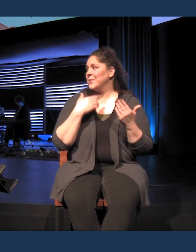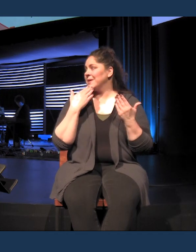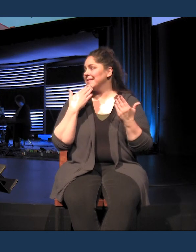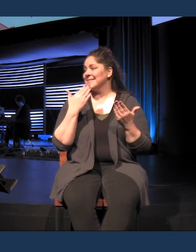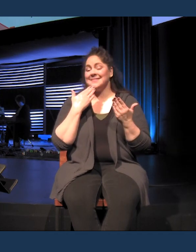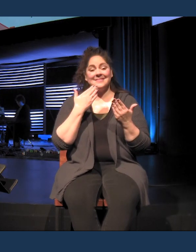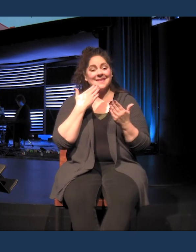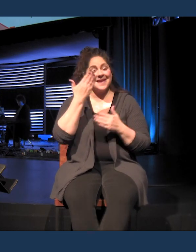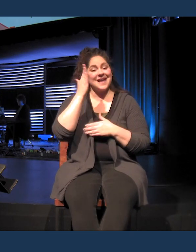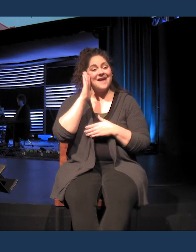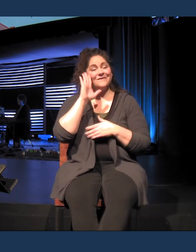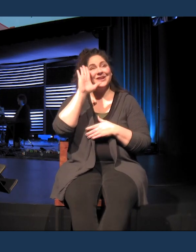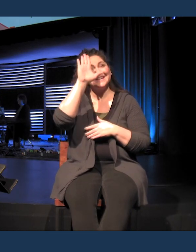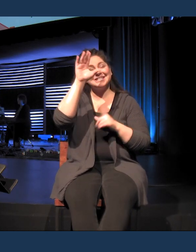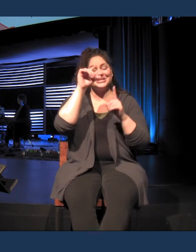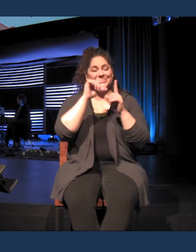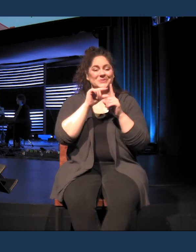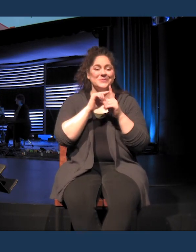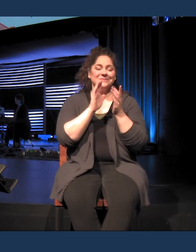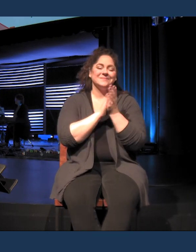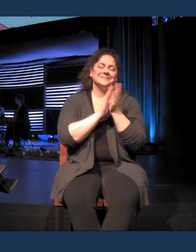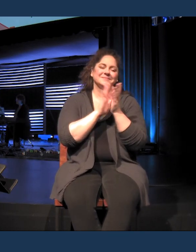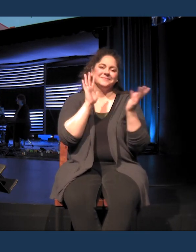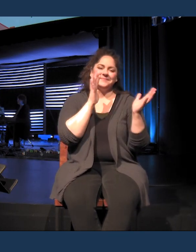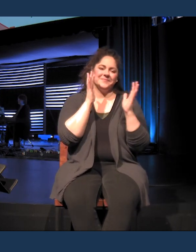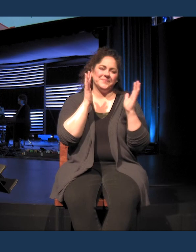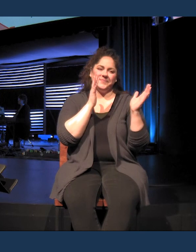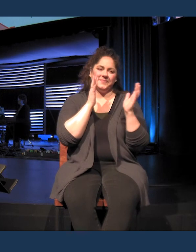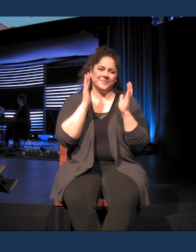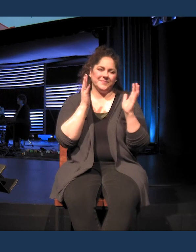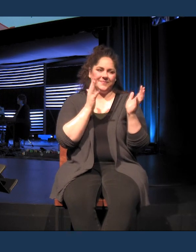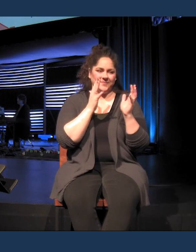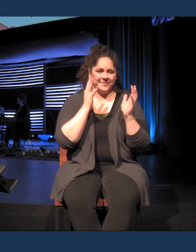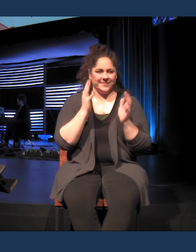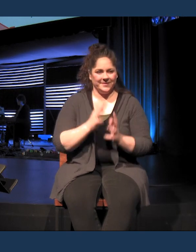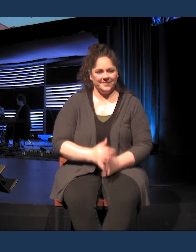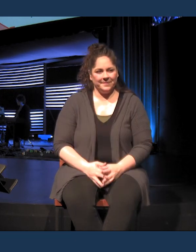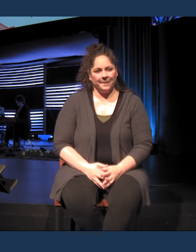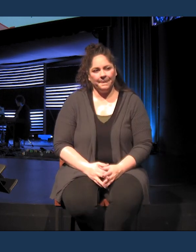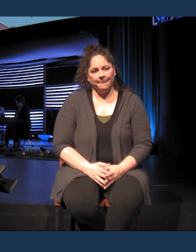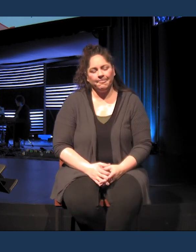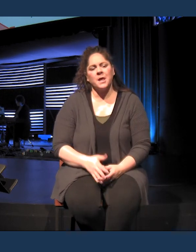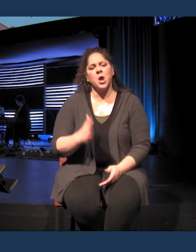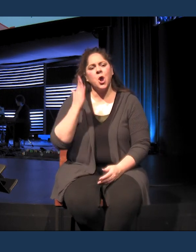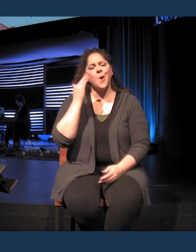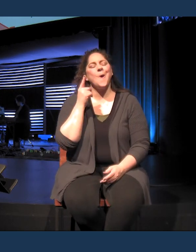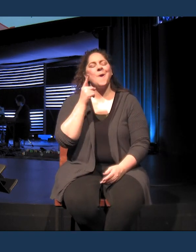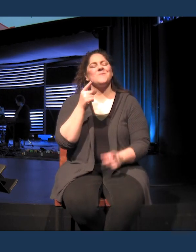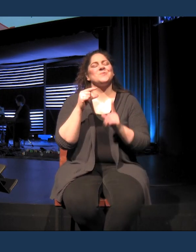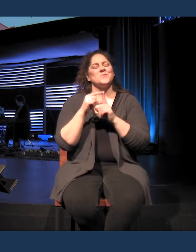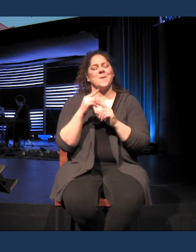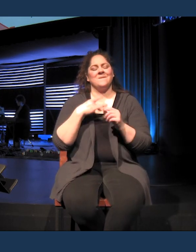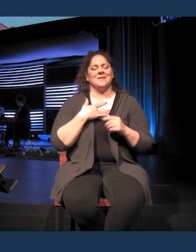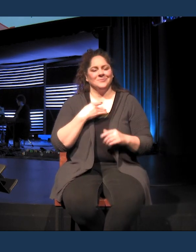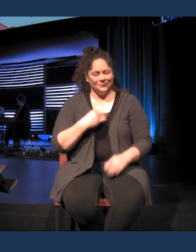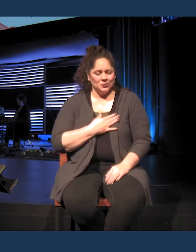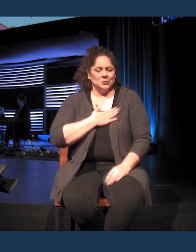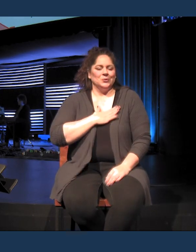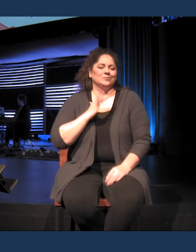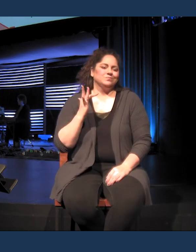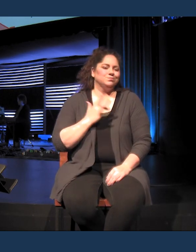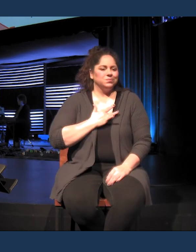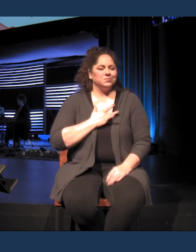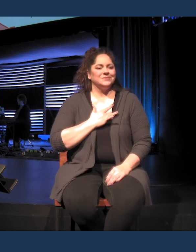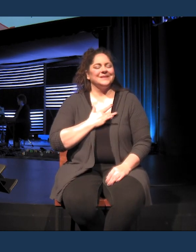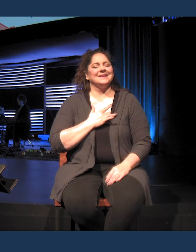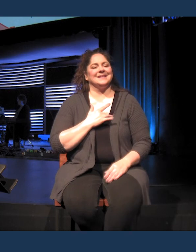for his word today? And I pray that it encourages you and stirs you up, maybe challenges you in some way, but the Spirit of God